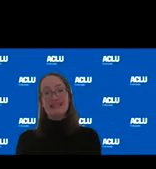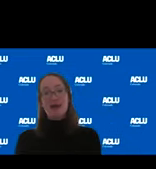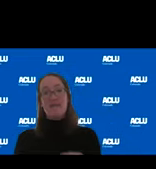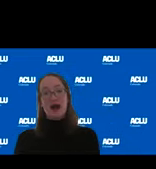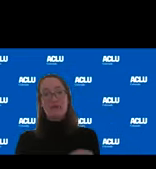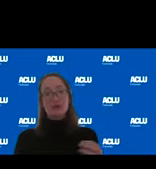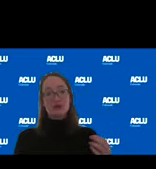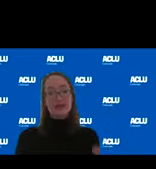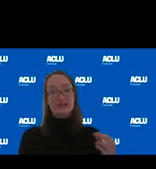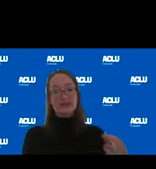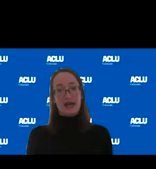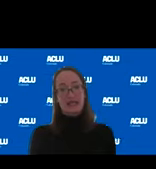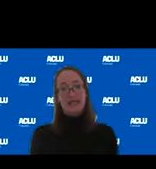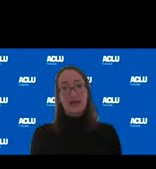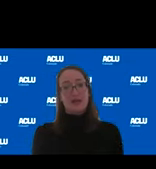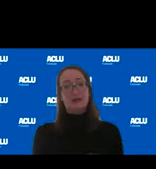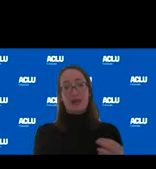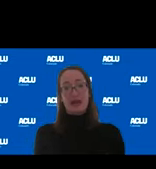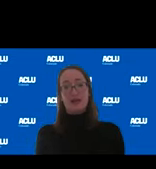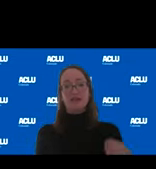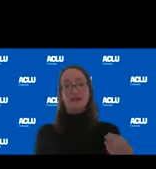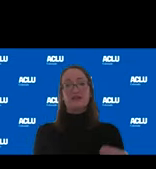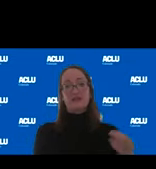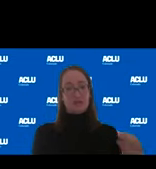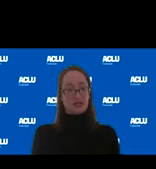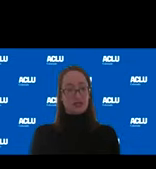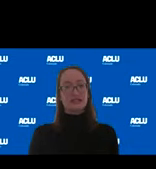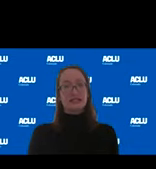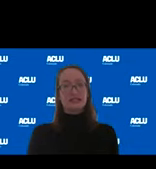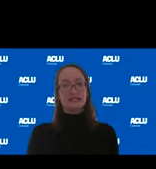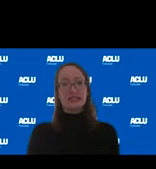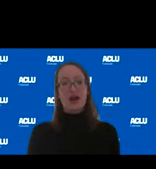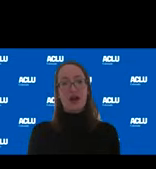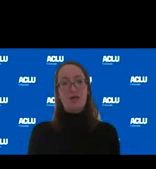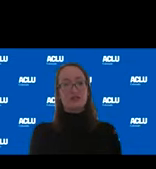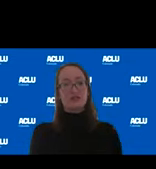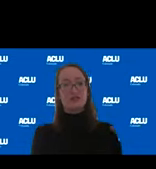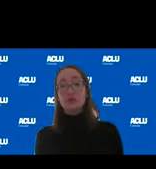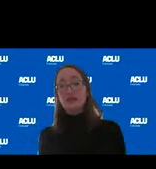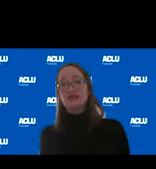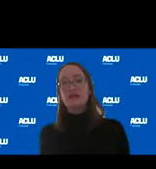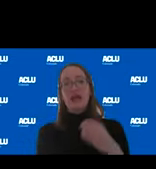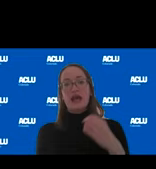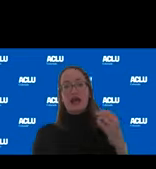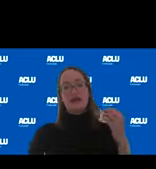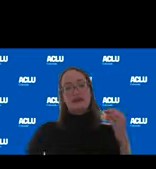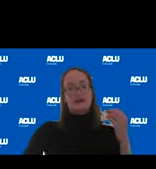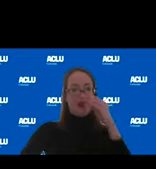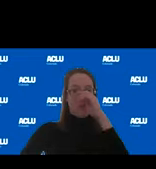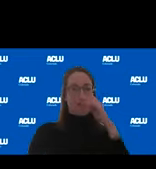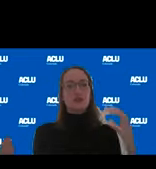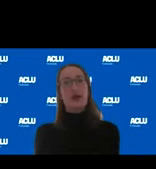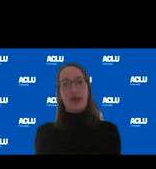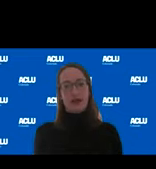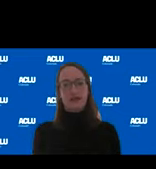led by people who are directly impacted. That's Black Americans, especially in the 60s, students,